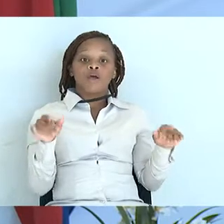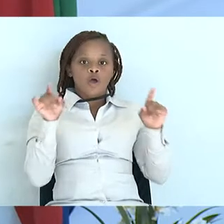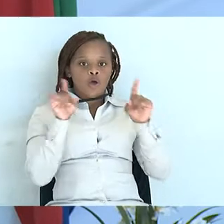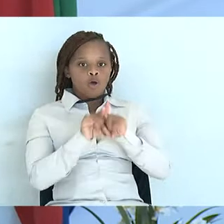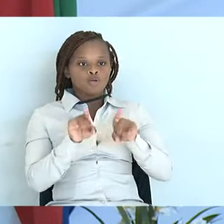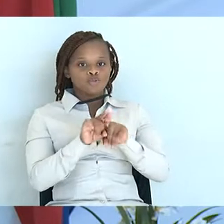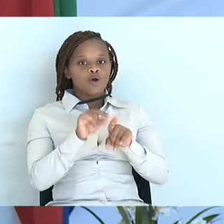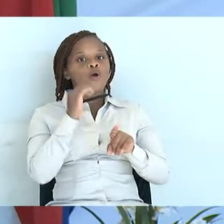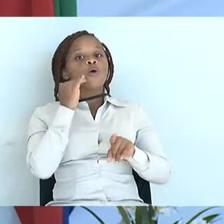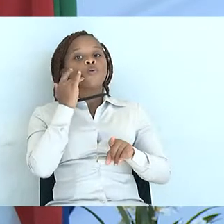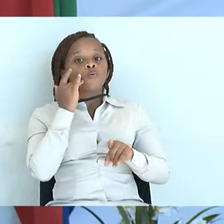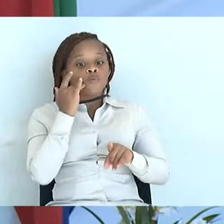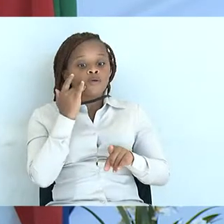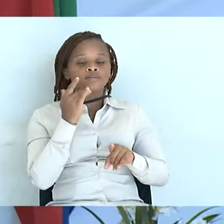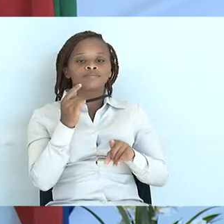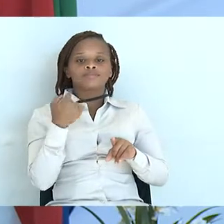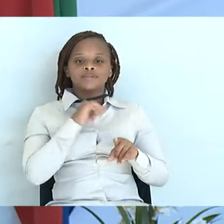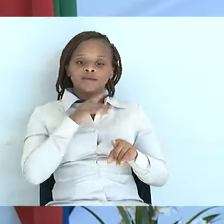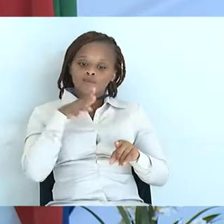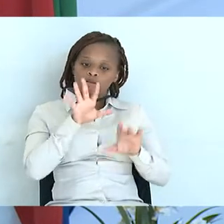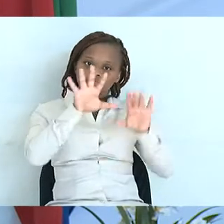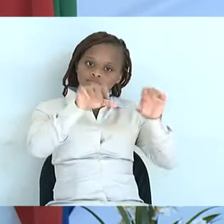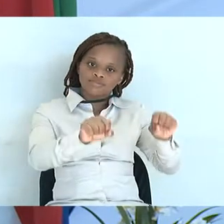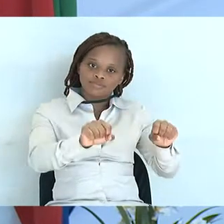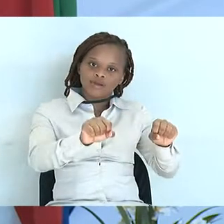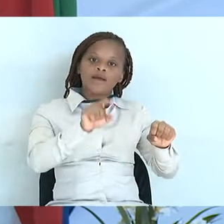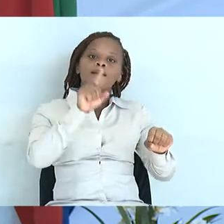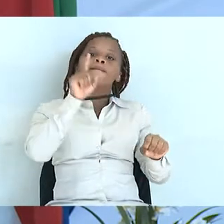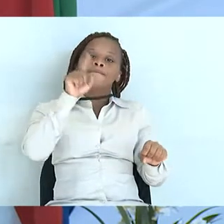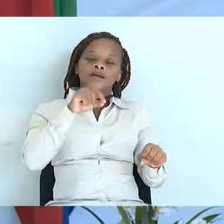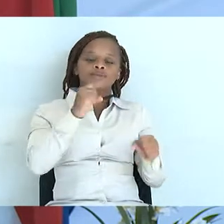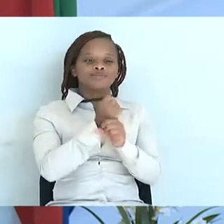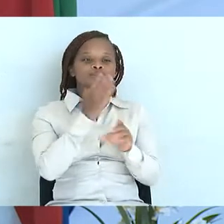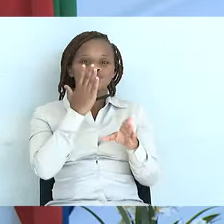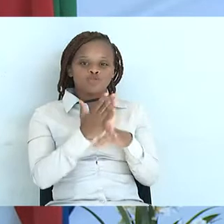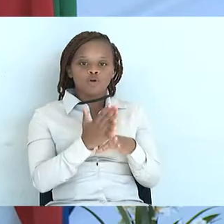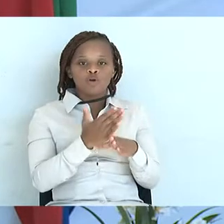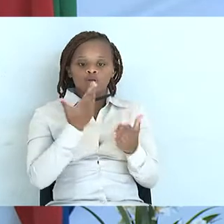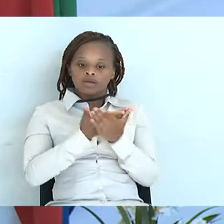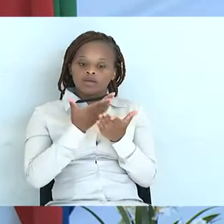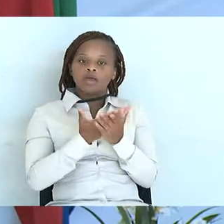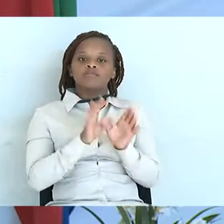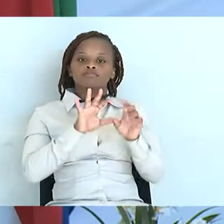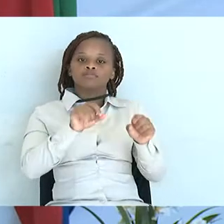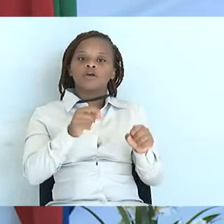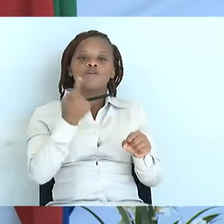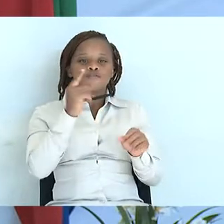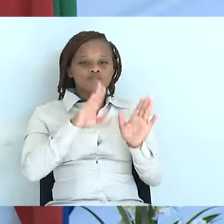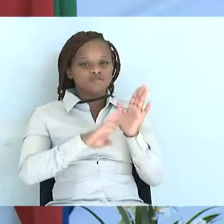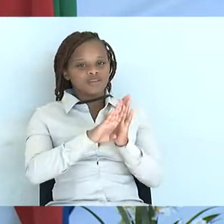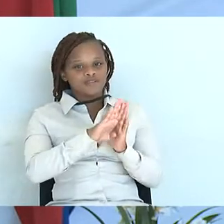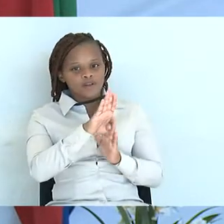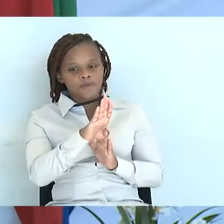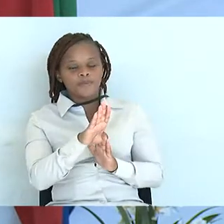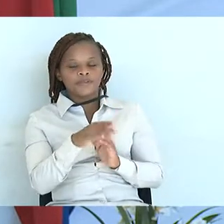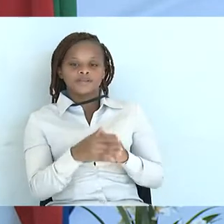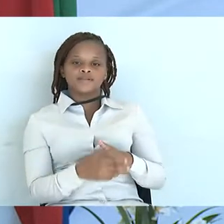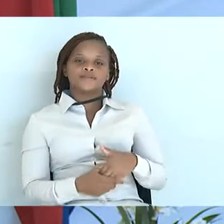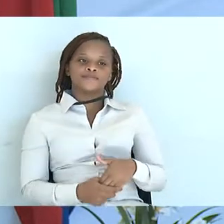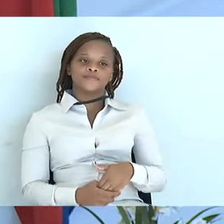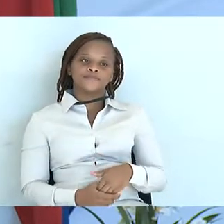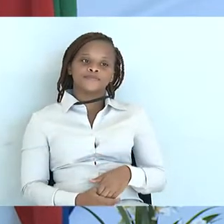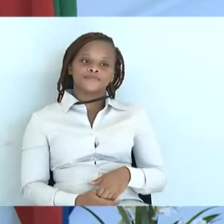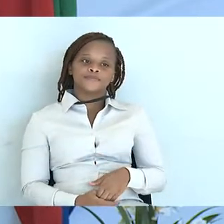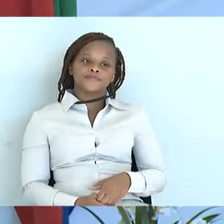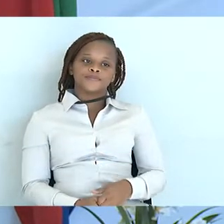for development. And we're saying we've got to work hand in gloves with the traditional leaders and ensure that